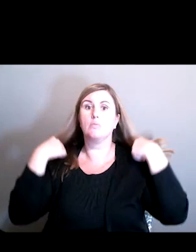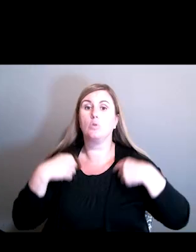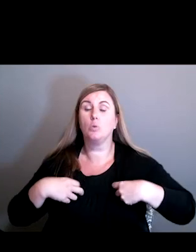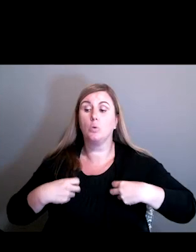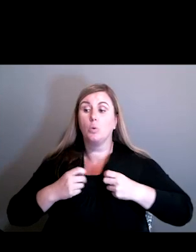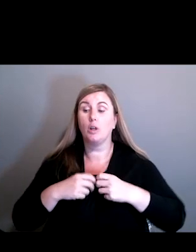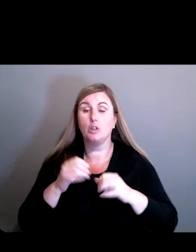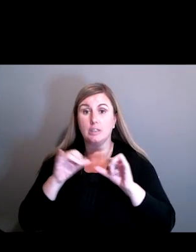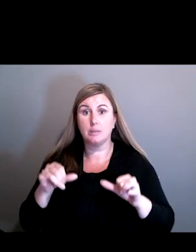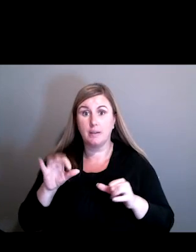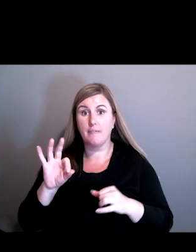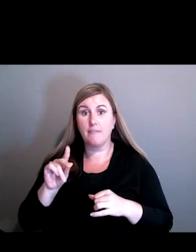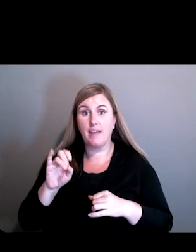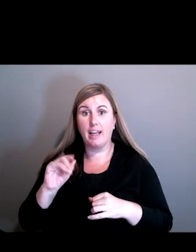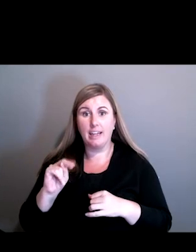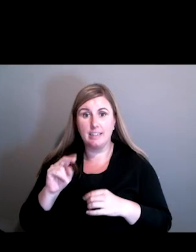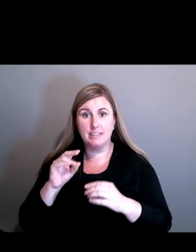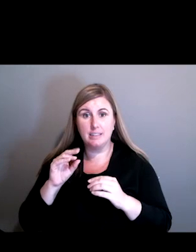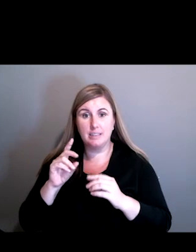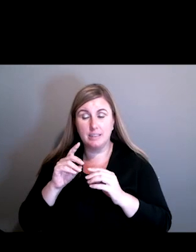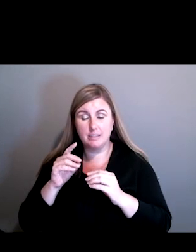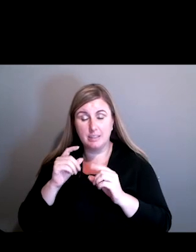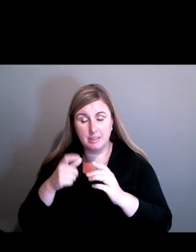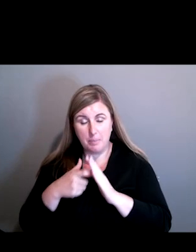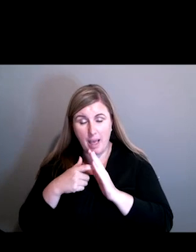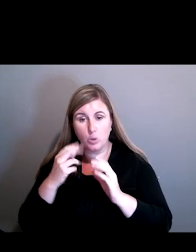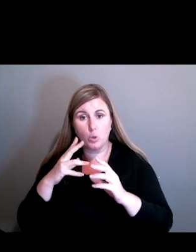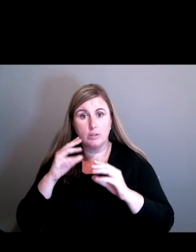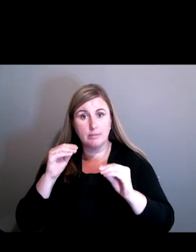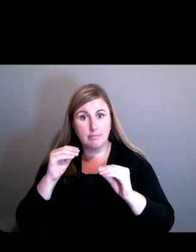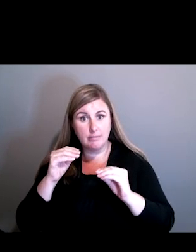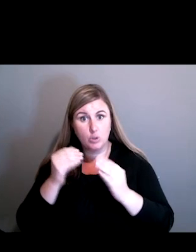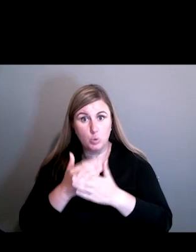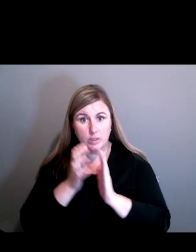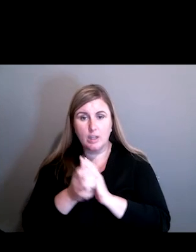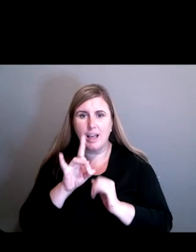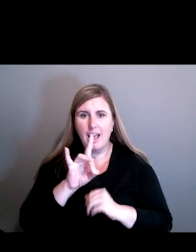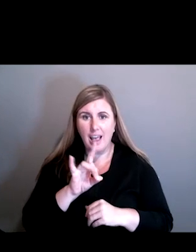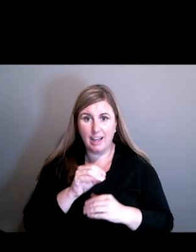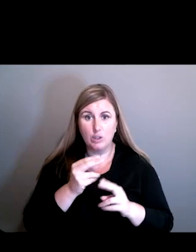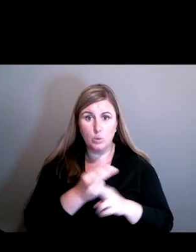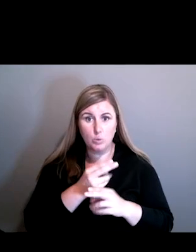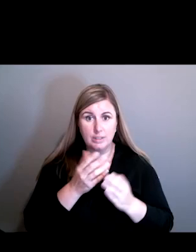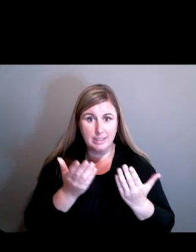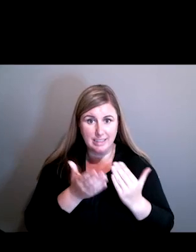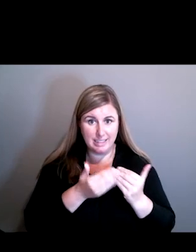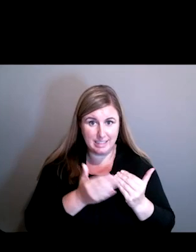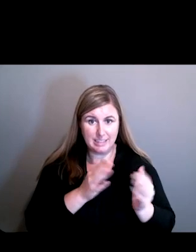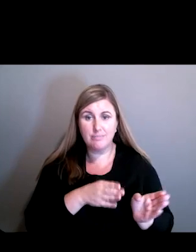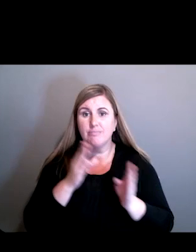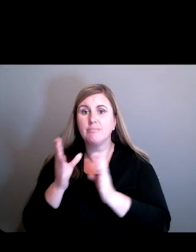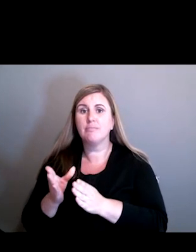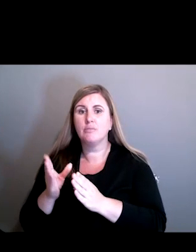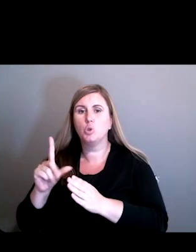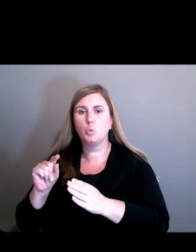tasks. So when you're systematically fading in demands or systematically teaching a new skill, 80% of the time you want